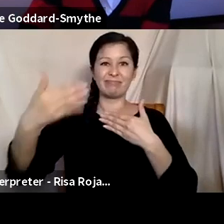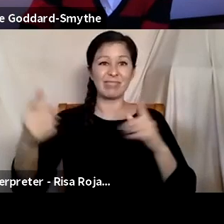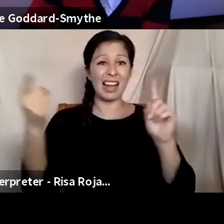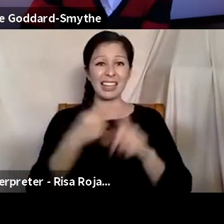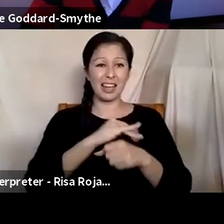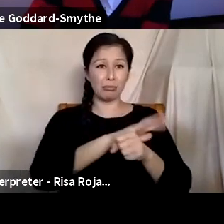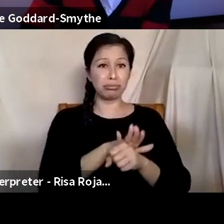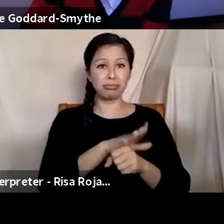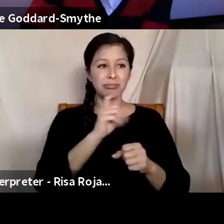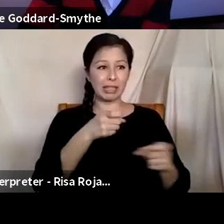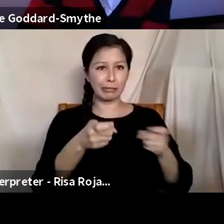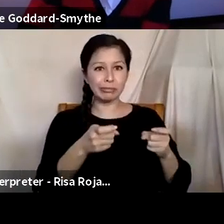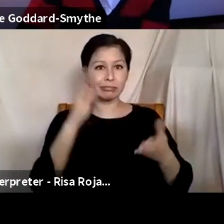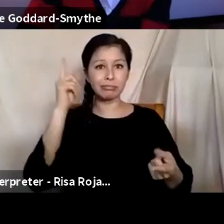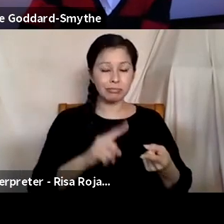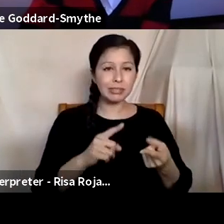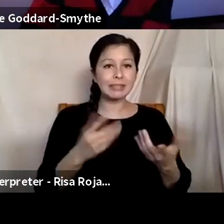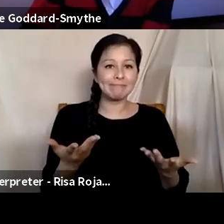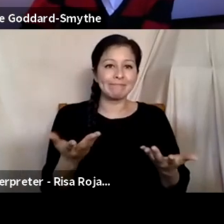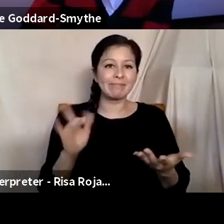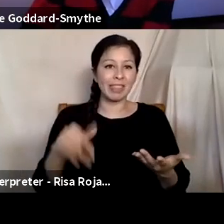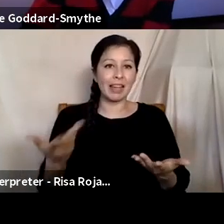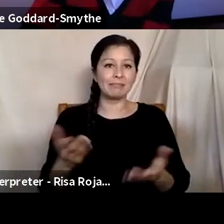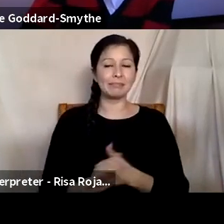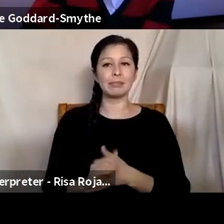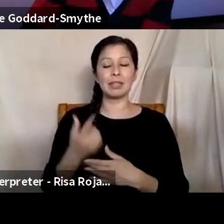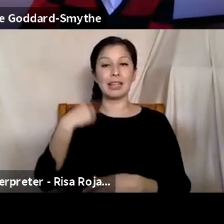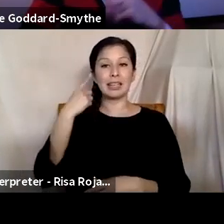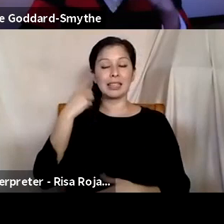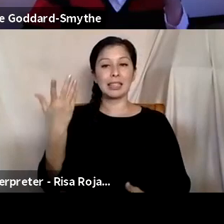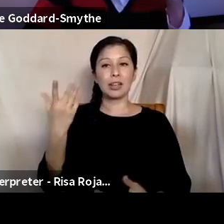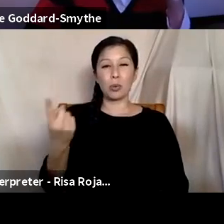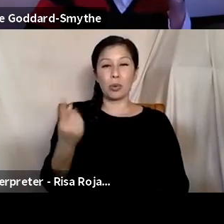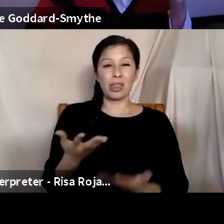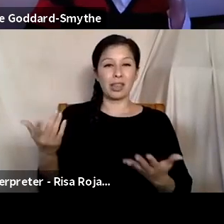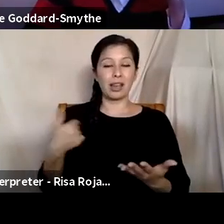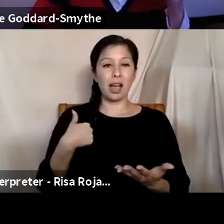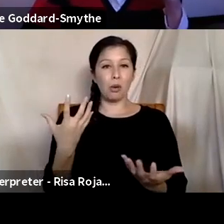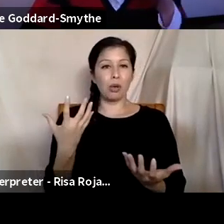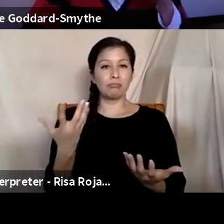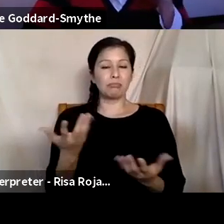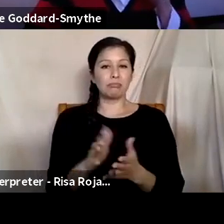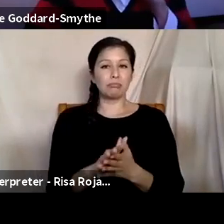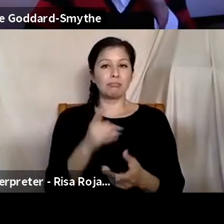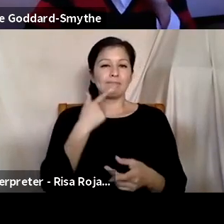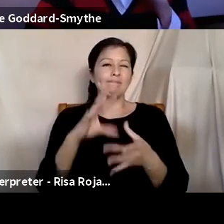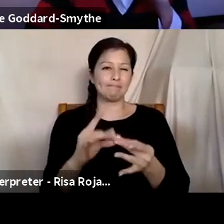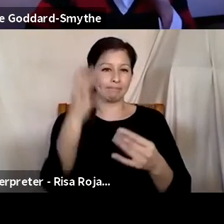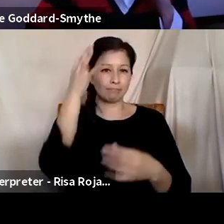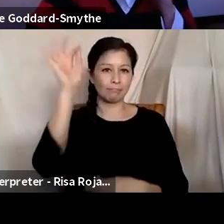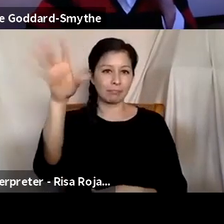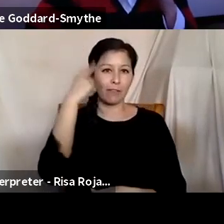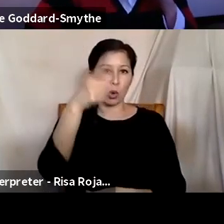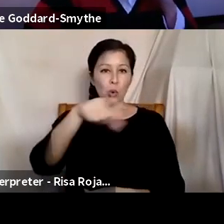under control. And I think one of the things that I would like to mention for